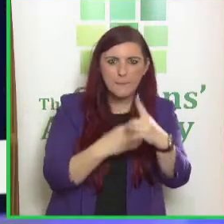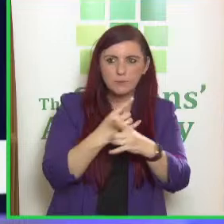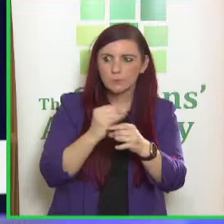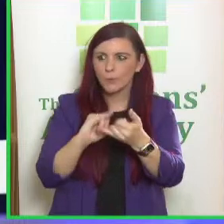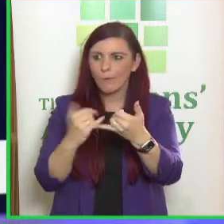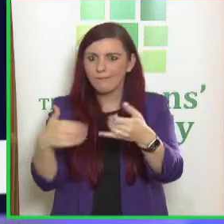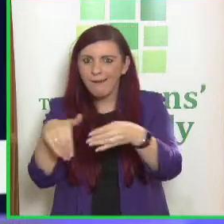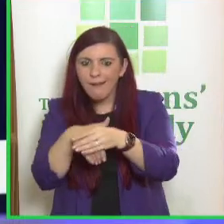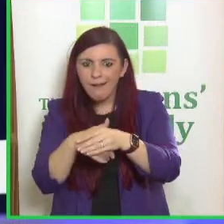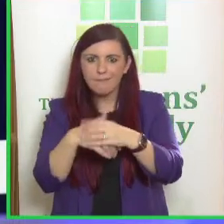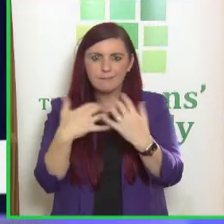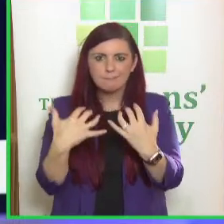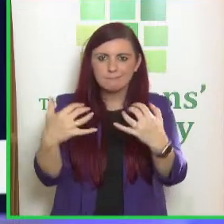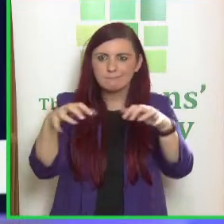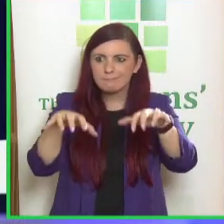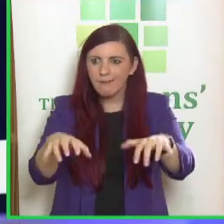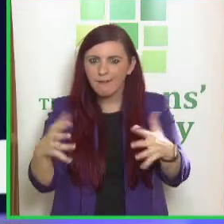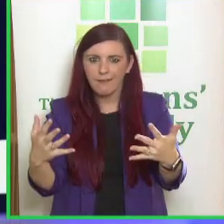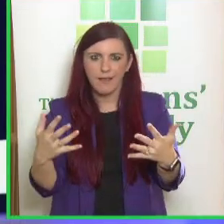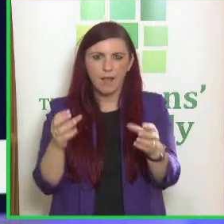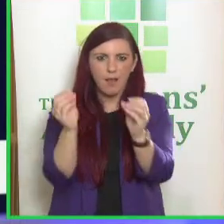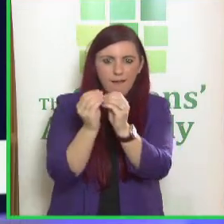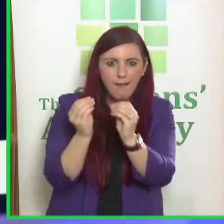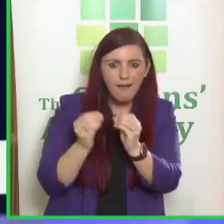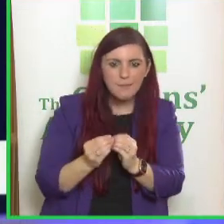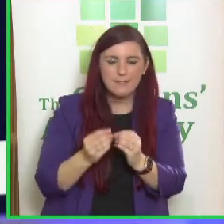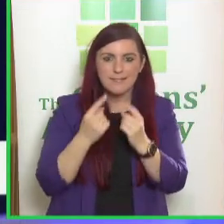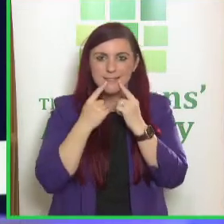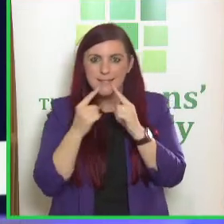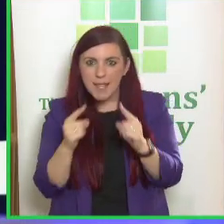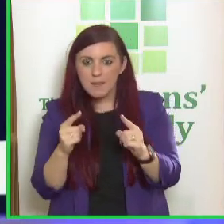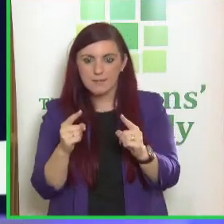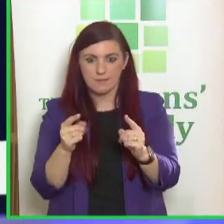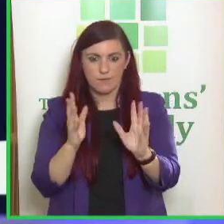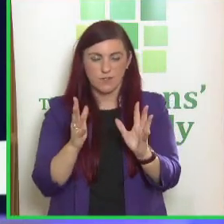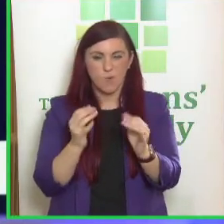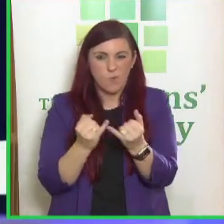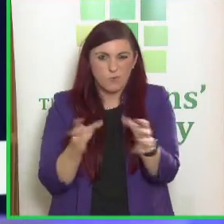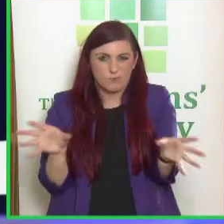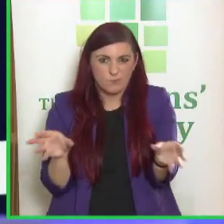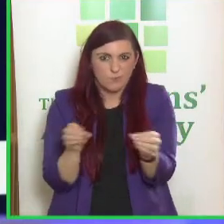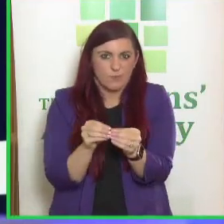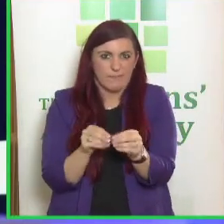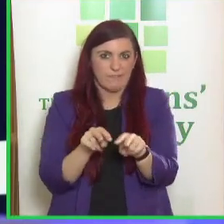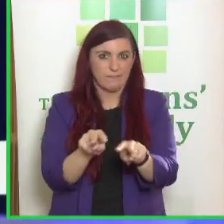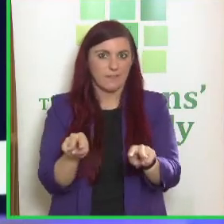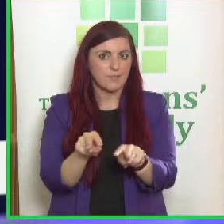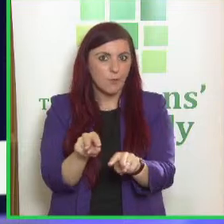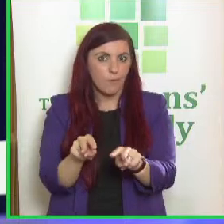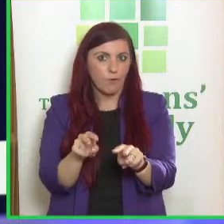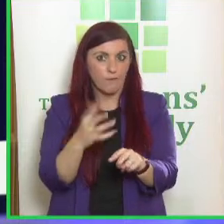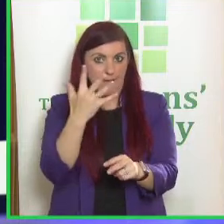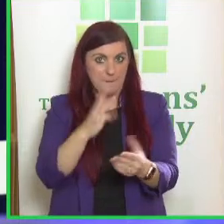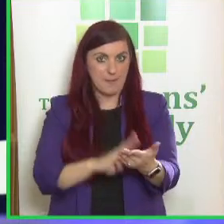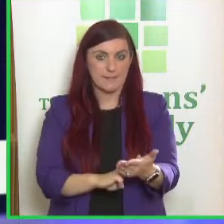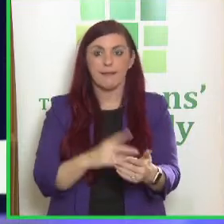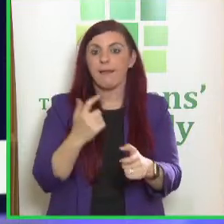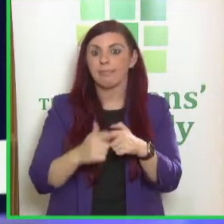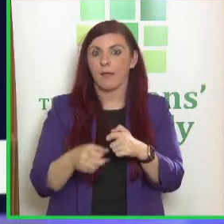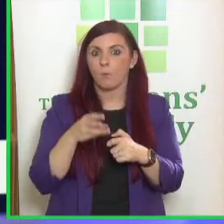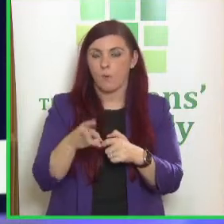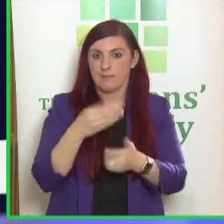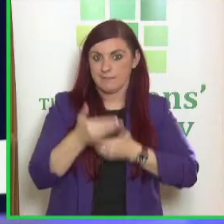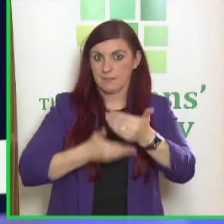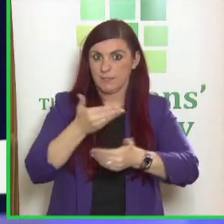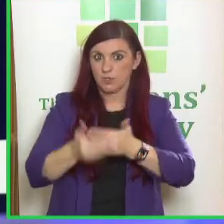in it, the type of comments and statements that were being made. So it's a short compilation video that we're going to play for the next 5 minutes, and then we'll get into the